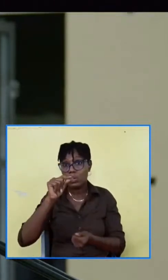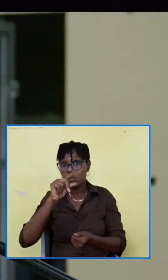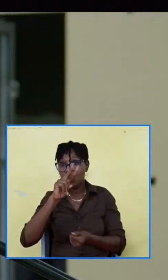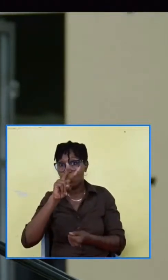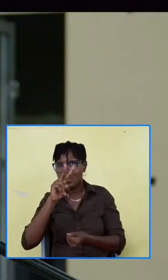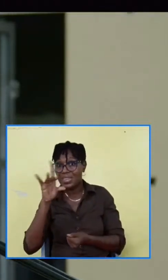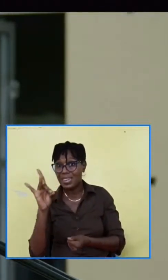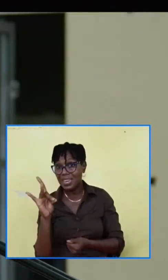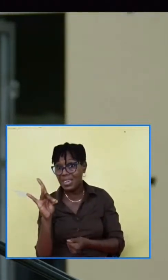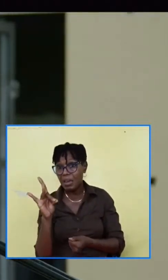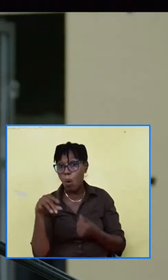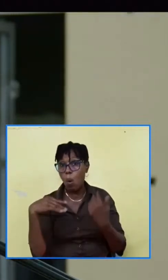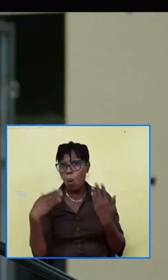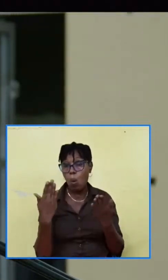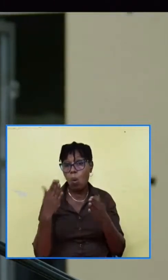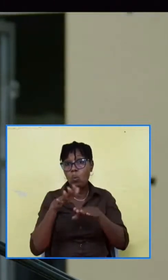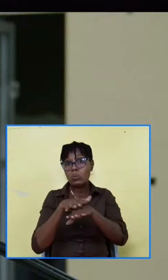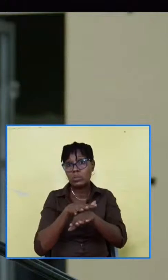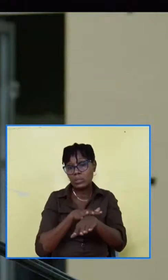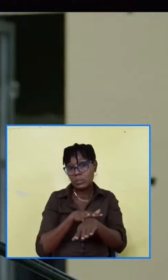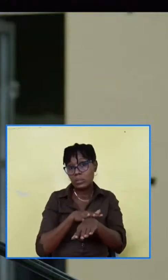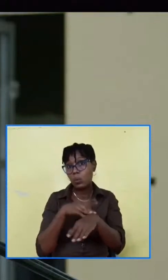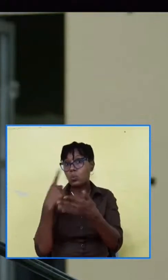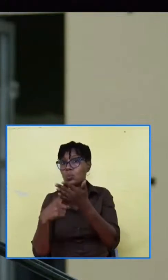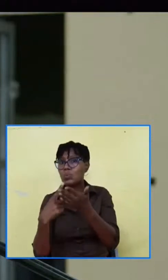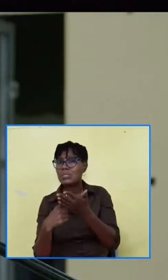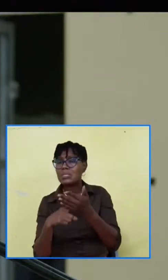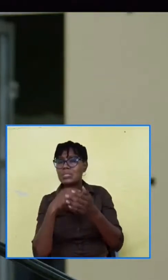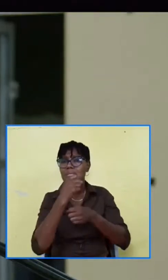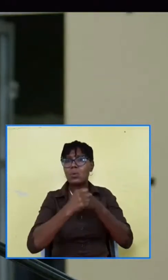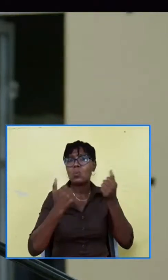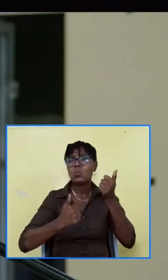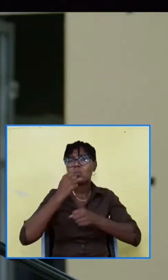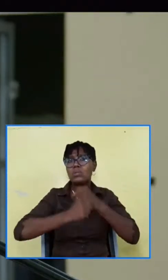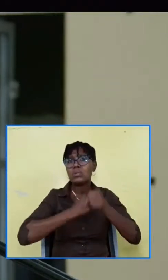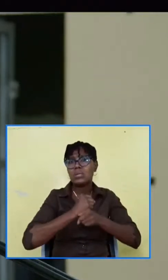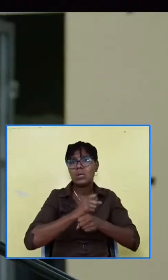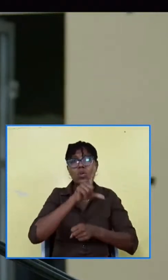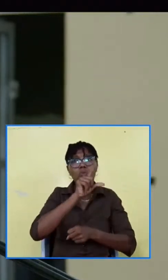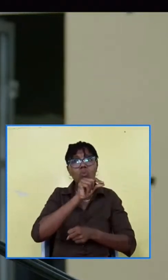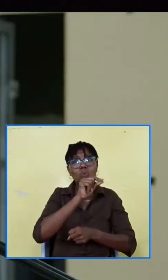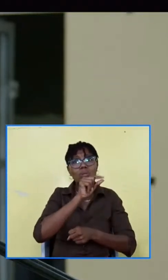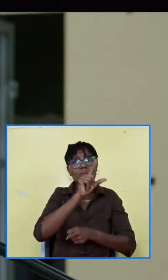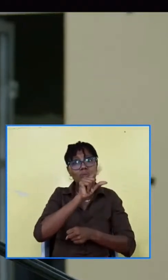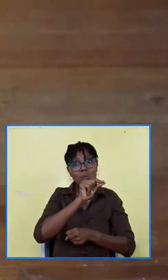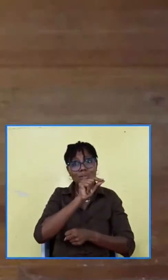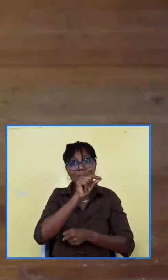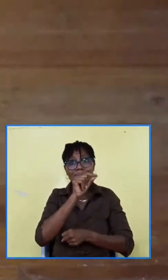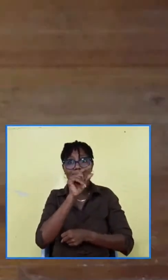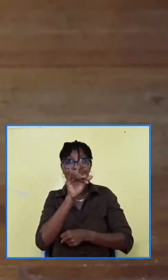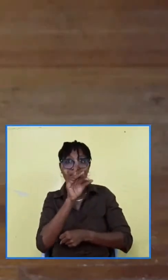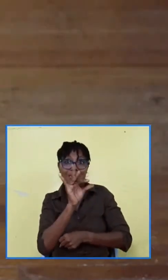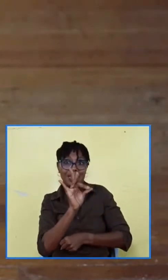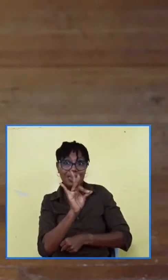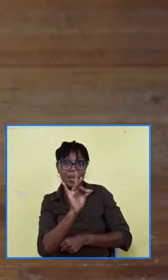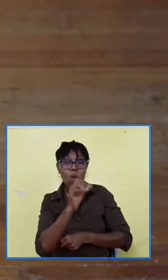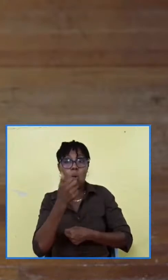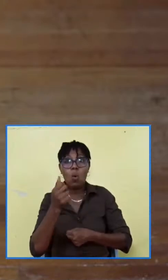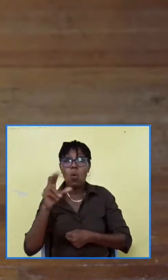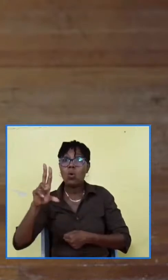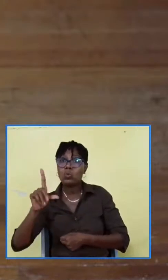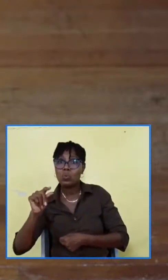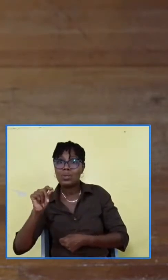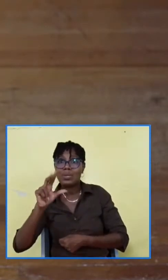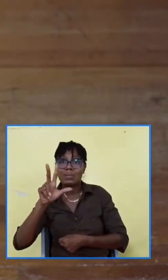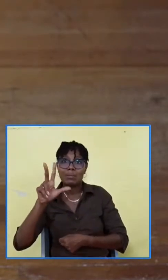So are we discussing 2036, or are we discussing 2028? Right. So there are many factors that